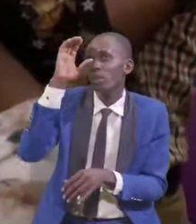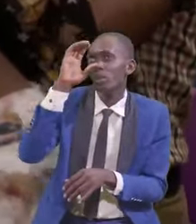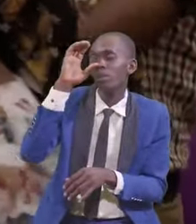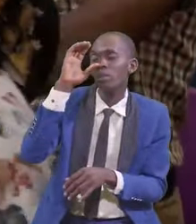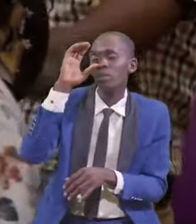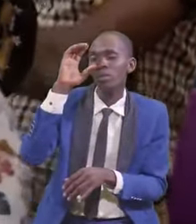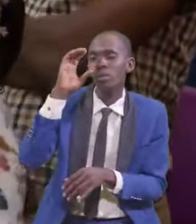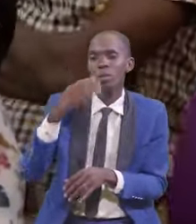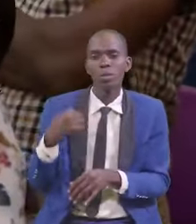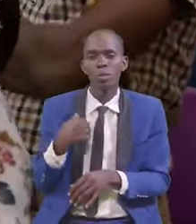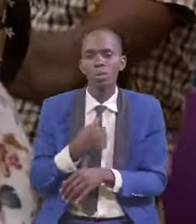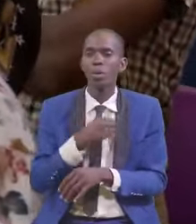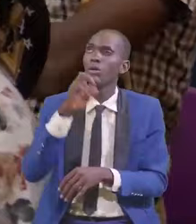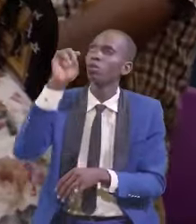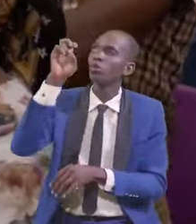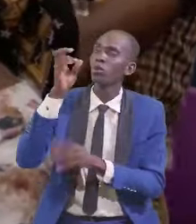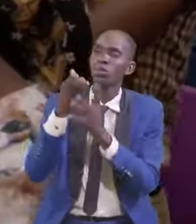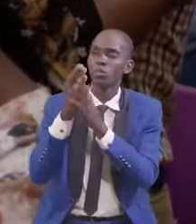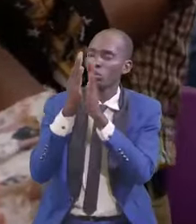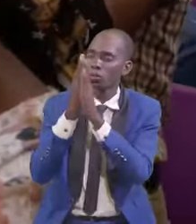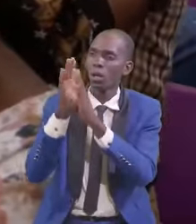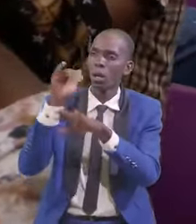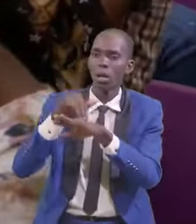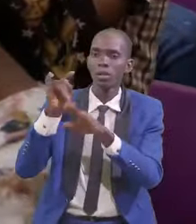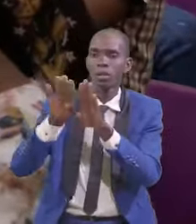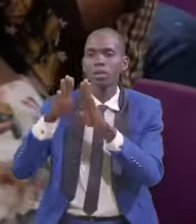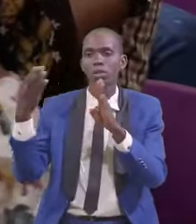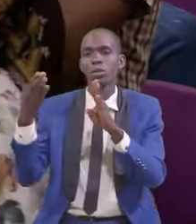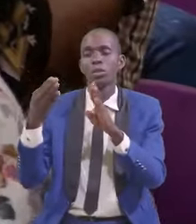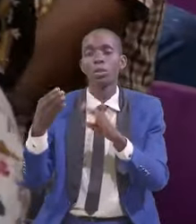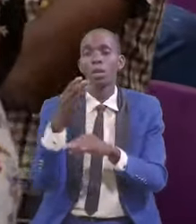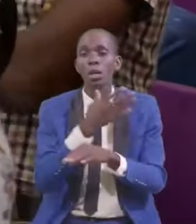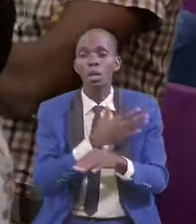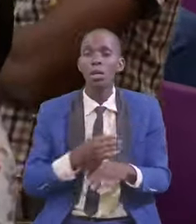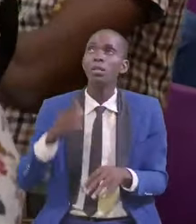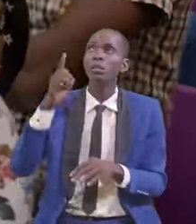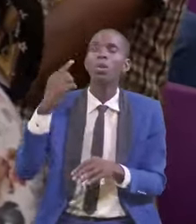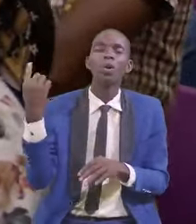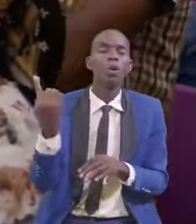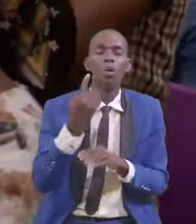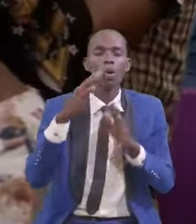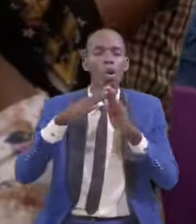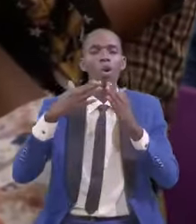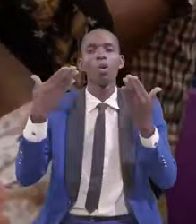seek we knock at the door and he always opens to